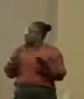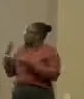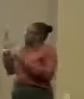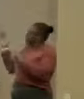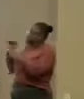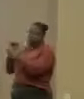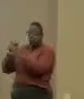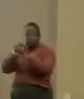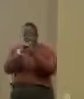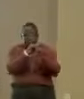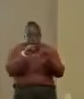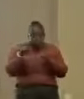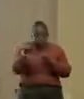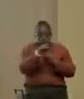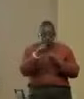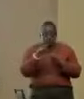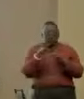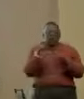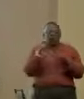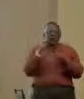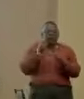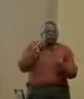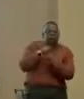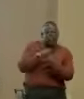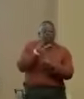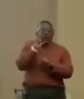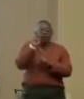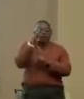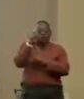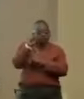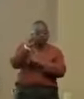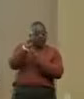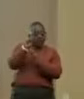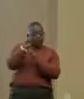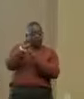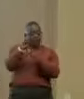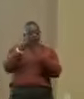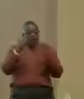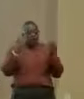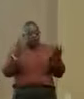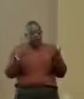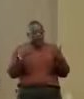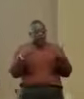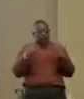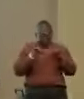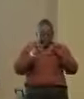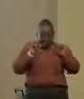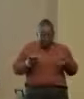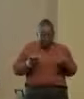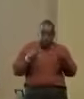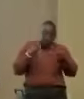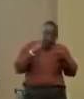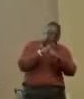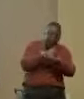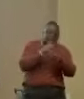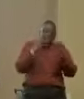a reminder, as you all know, what causes lupus. As you all know, lupus is a very systemic, complex